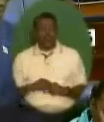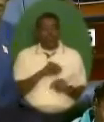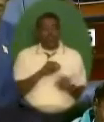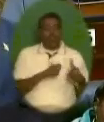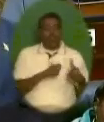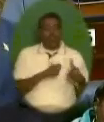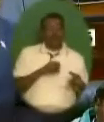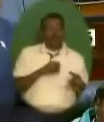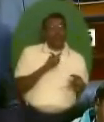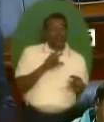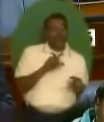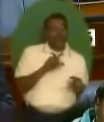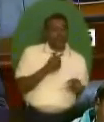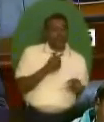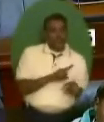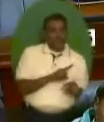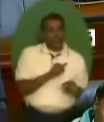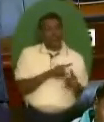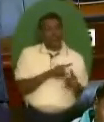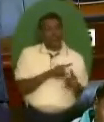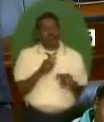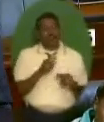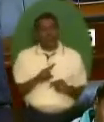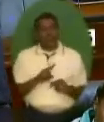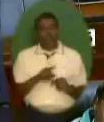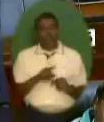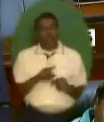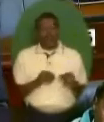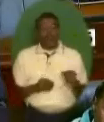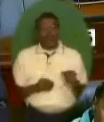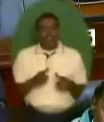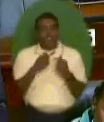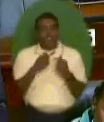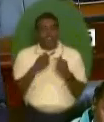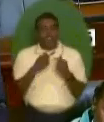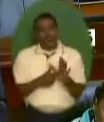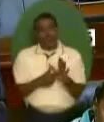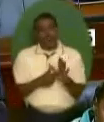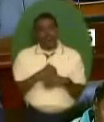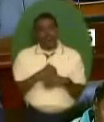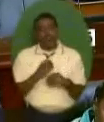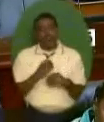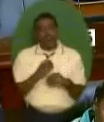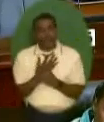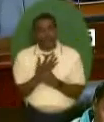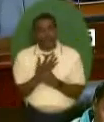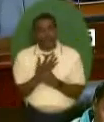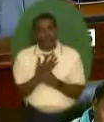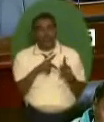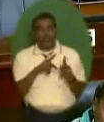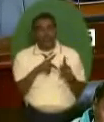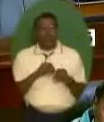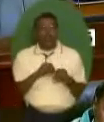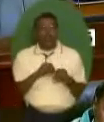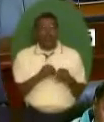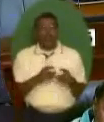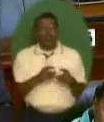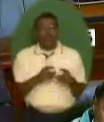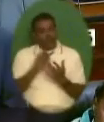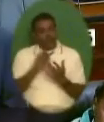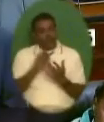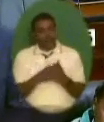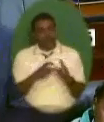2010-11. It also shows an establishment of one of the most successful gas processing plants, and we have a per capita income that has